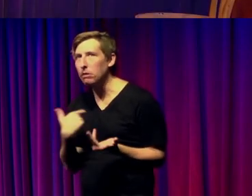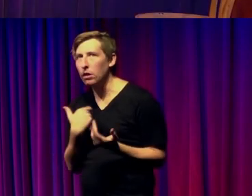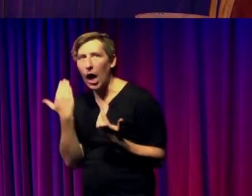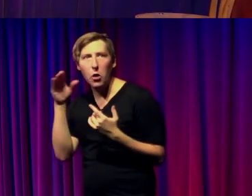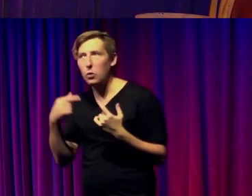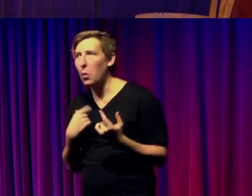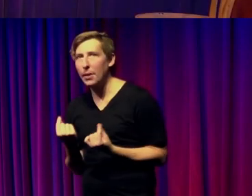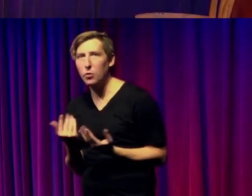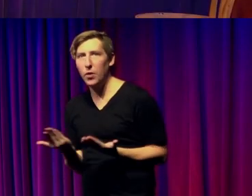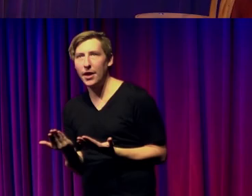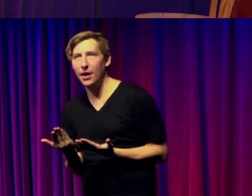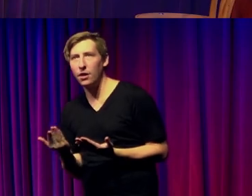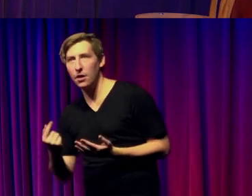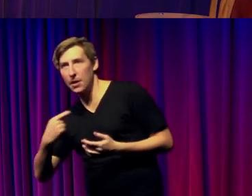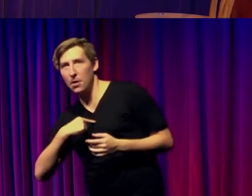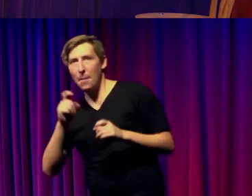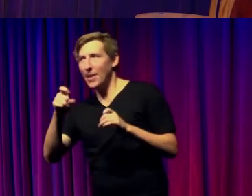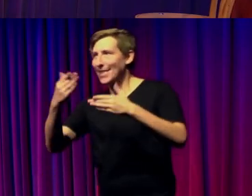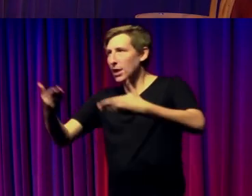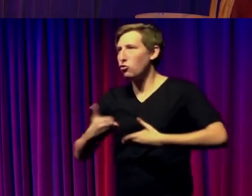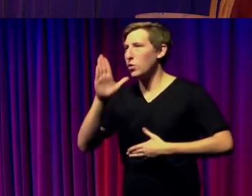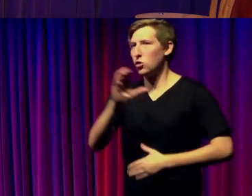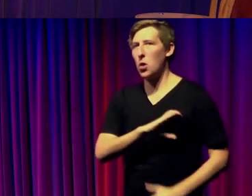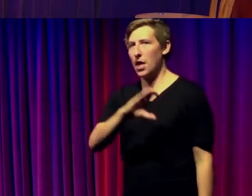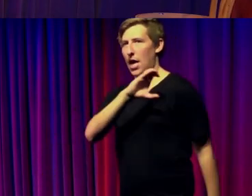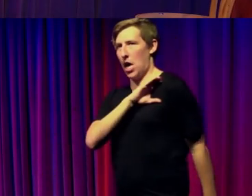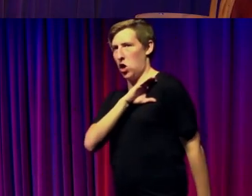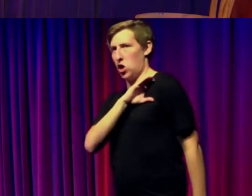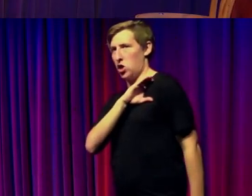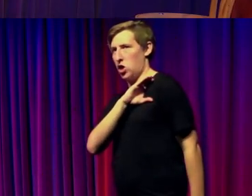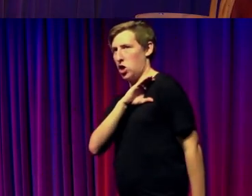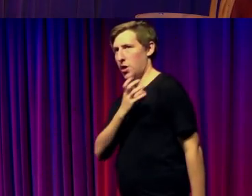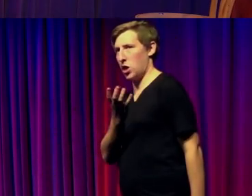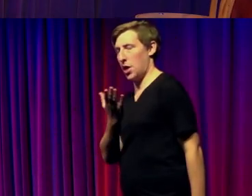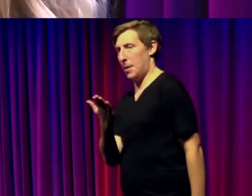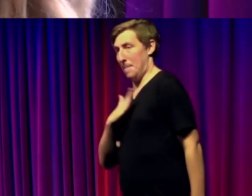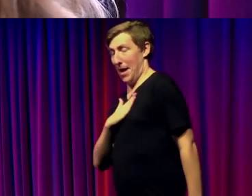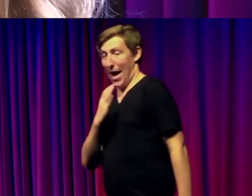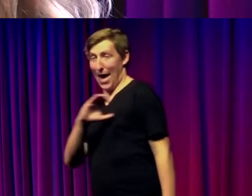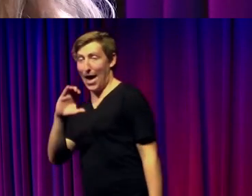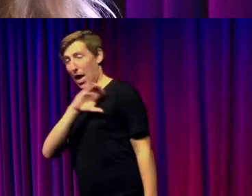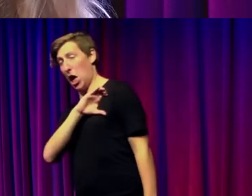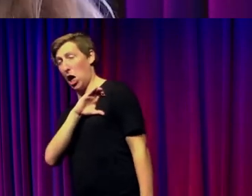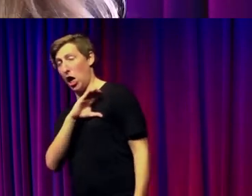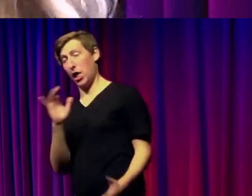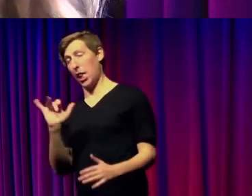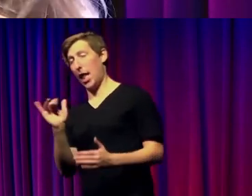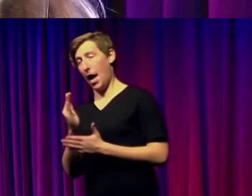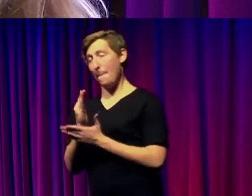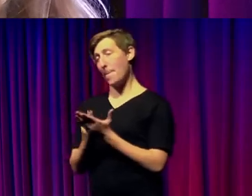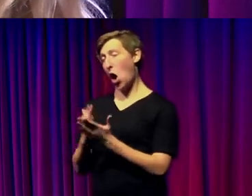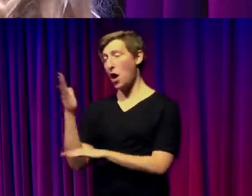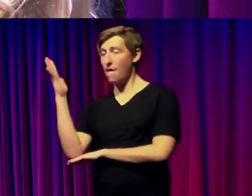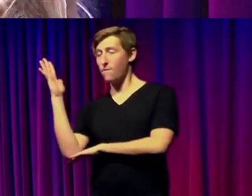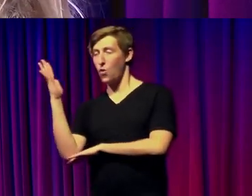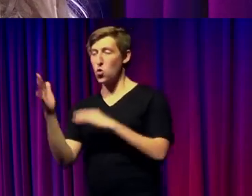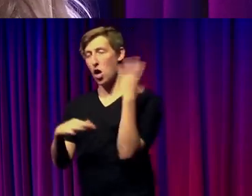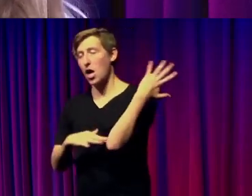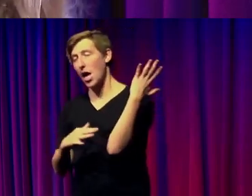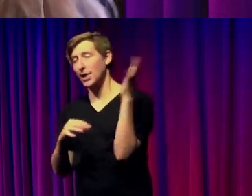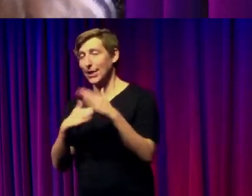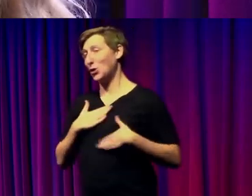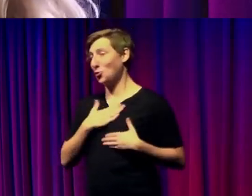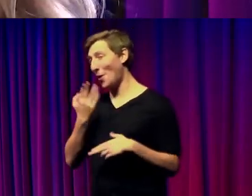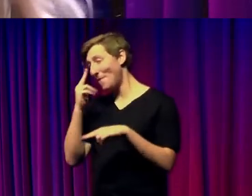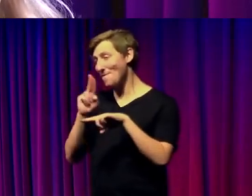this. And so they are like, and what's your character like? And I was like, well, she's like a part of the forest and like loves to have fun. And